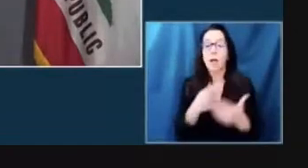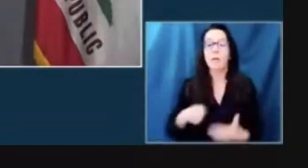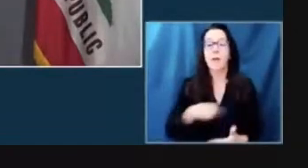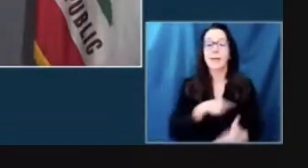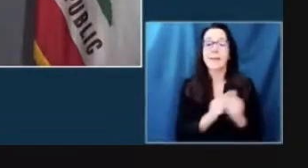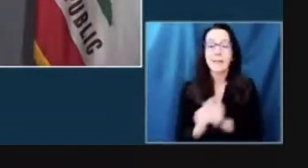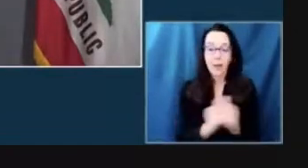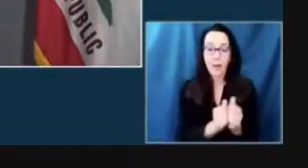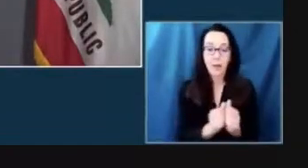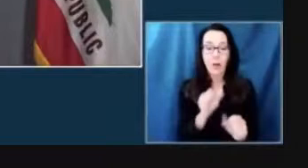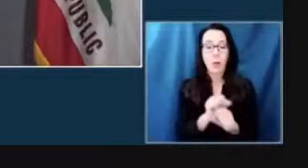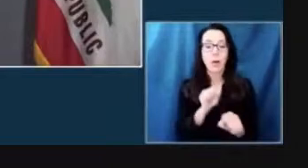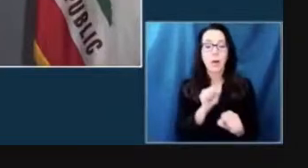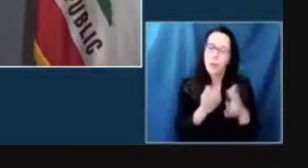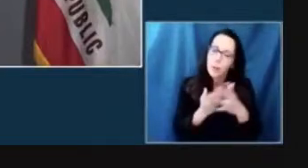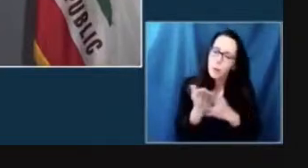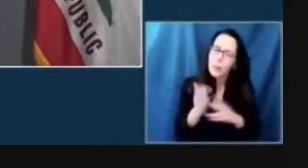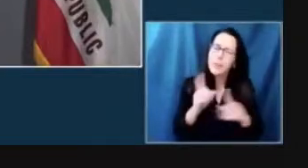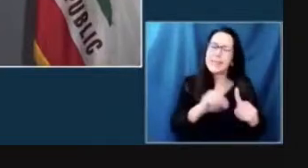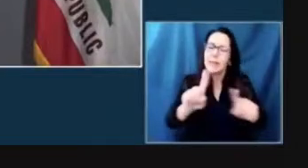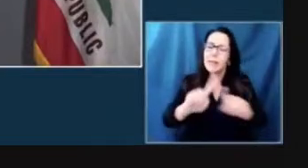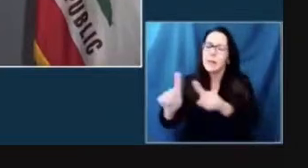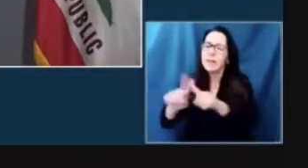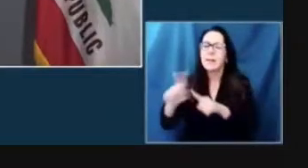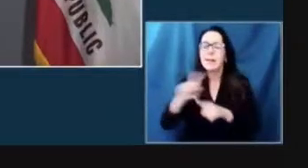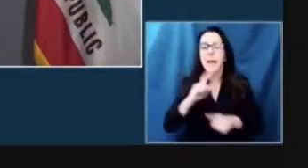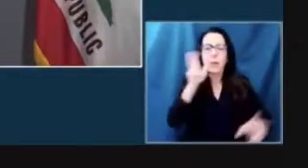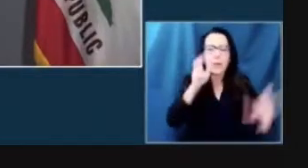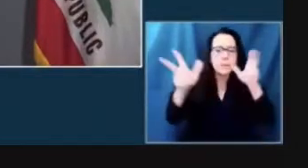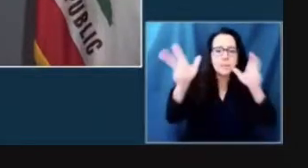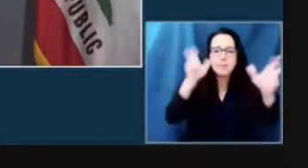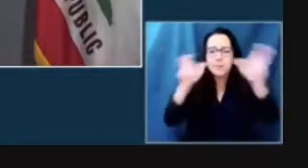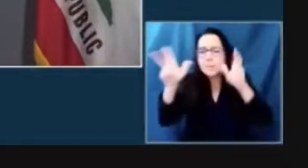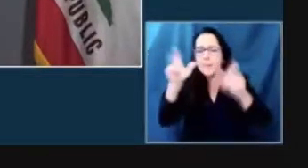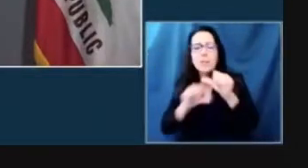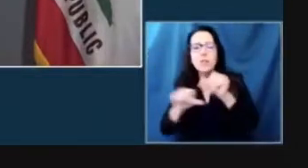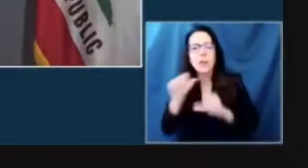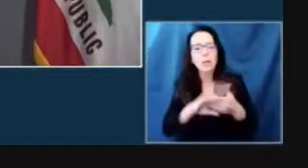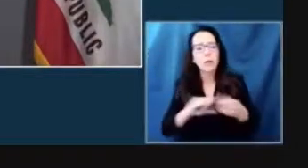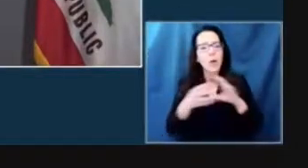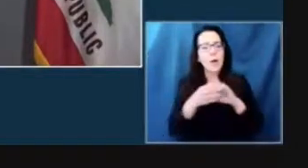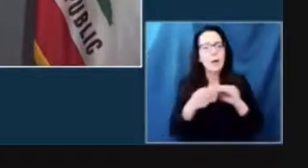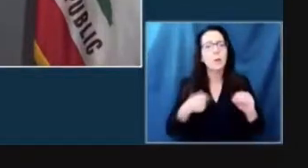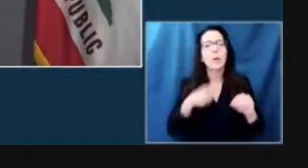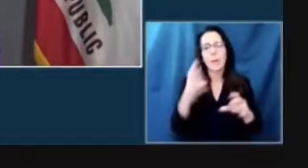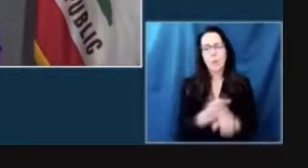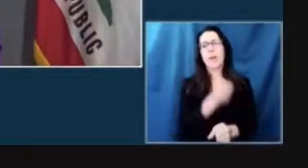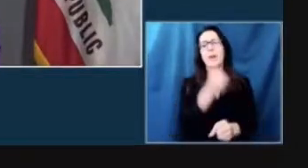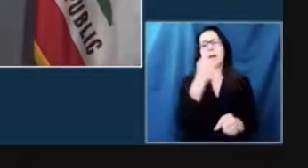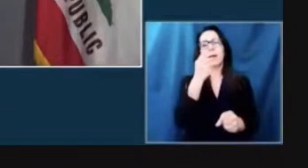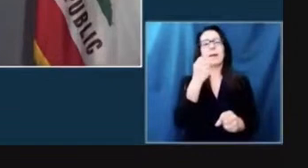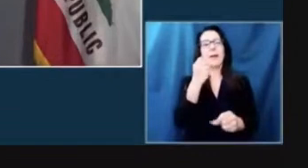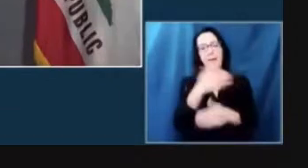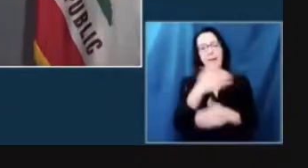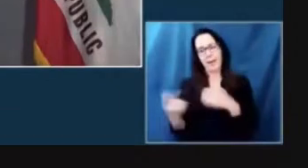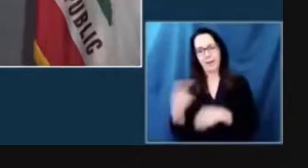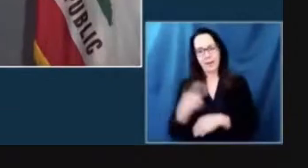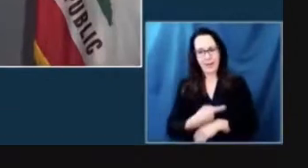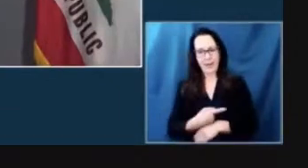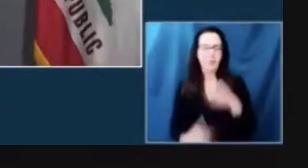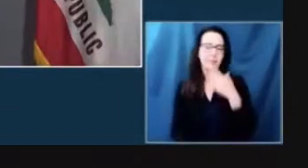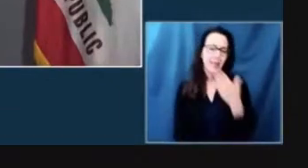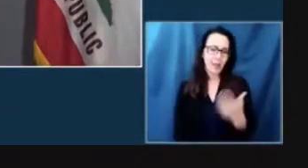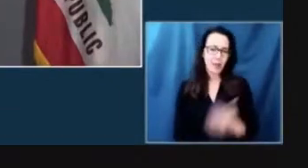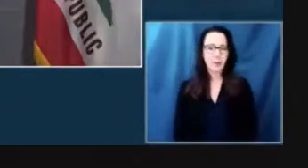our differences and listening to each other's stories that will win at the end of the day. So thank you. It is now my honor to